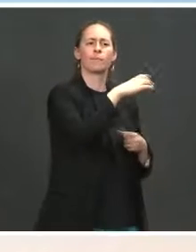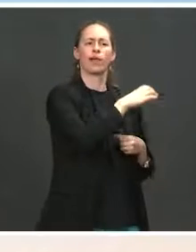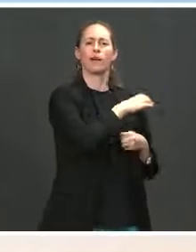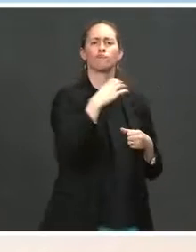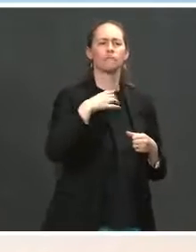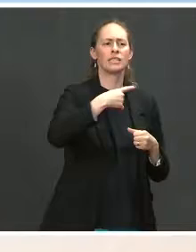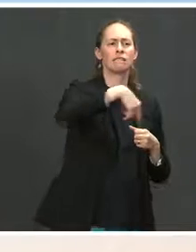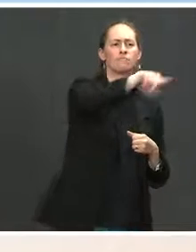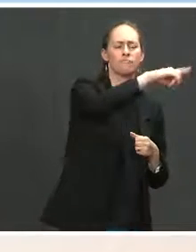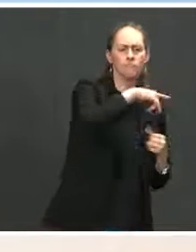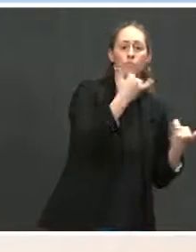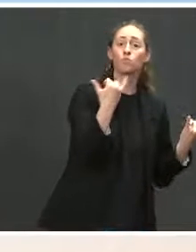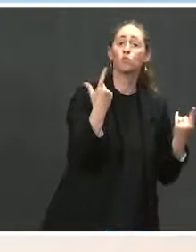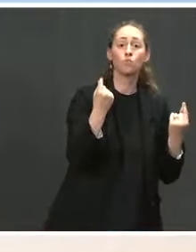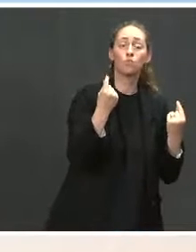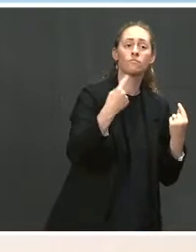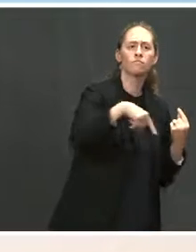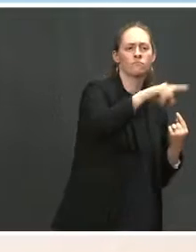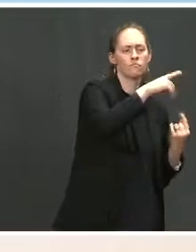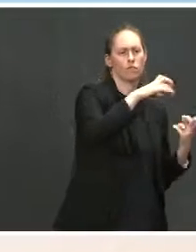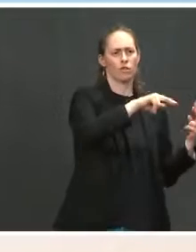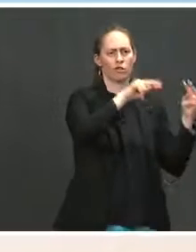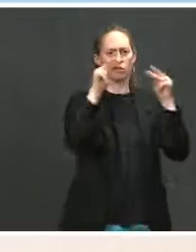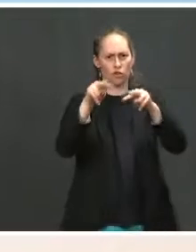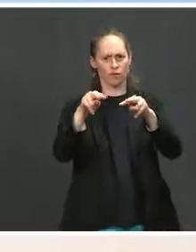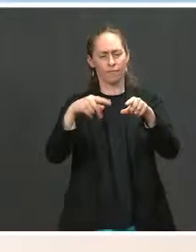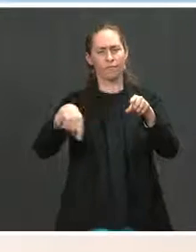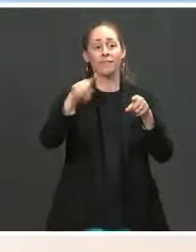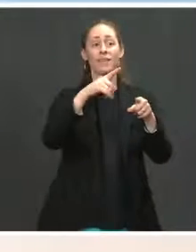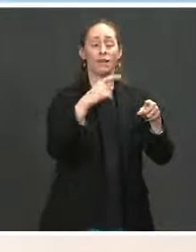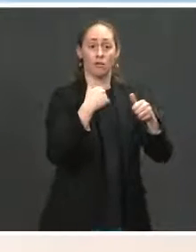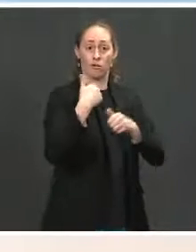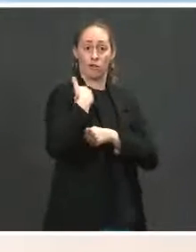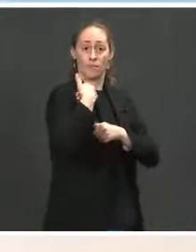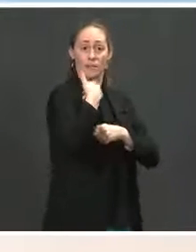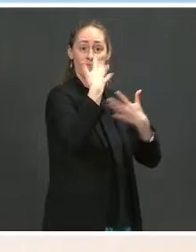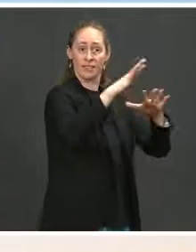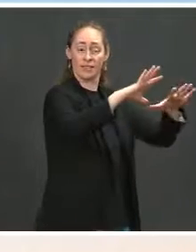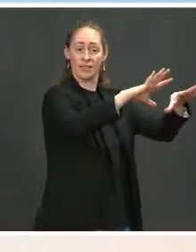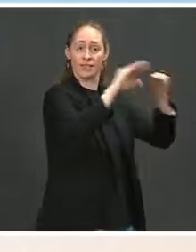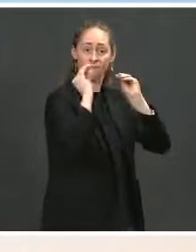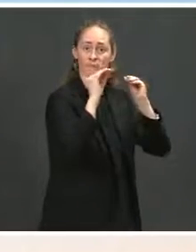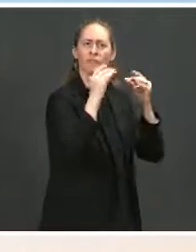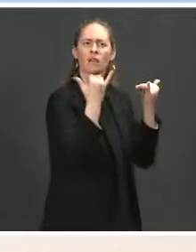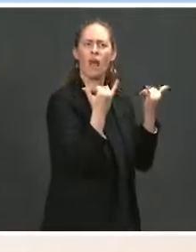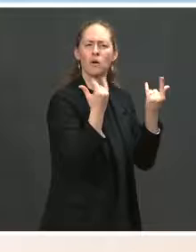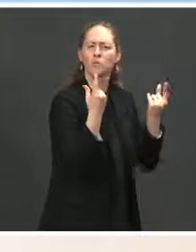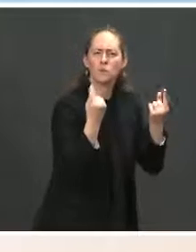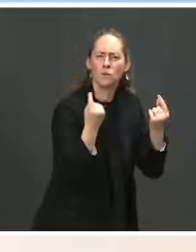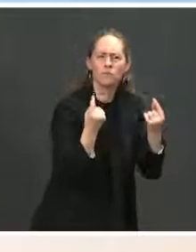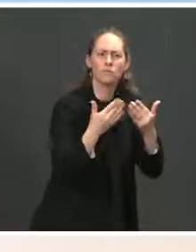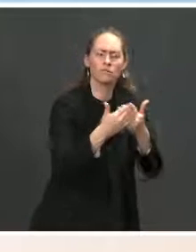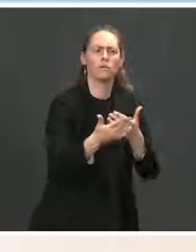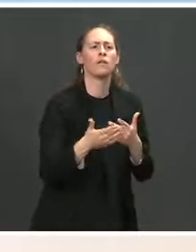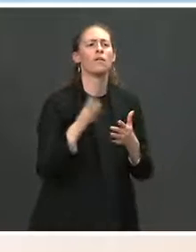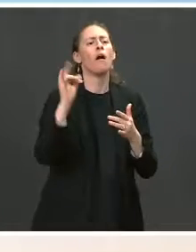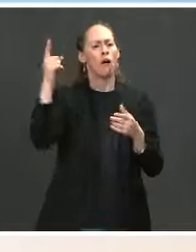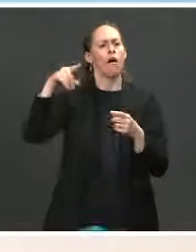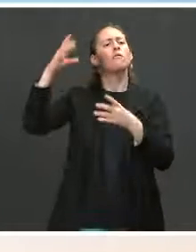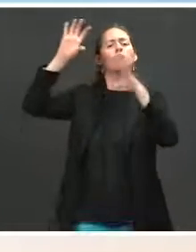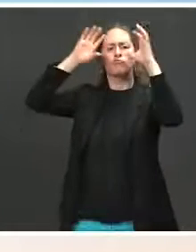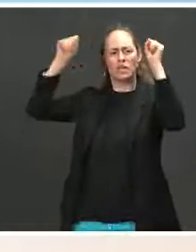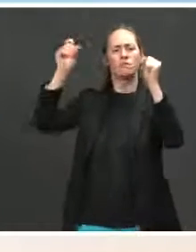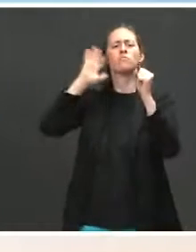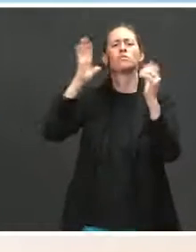AUMF once American troops are out of Afghanistan? Well, the president certainly supports revisiting, revising, taking a look